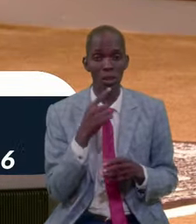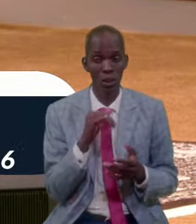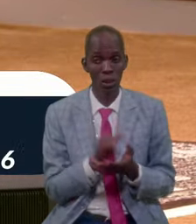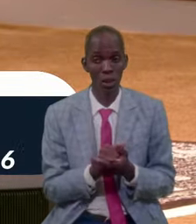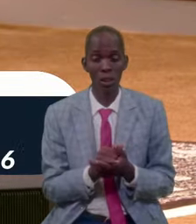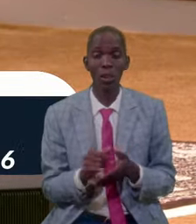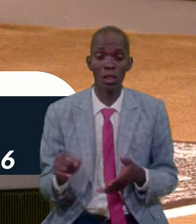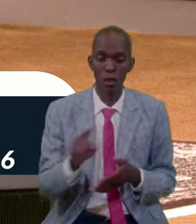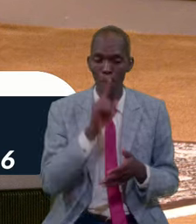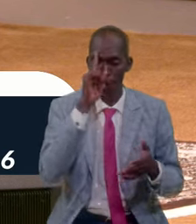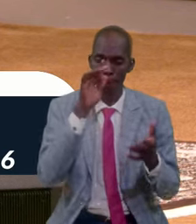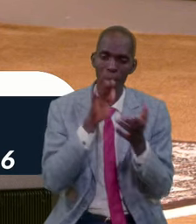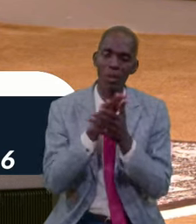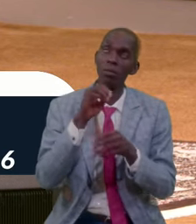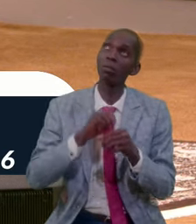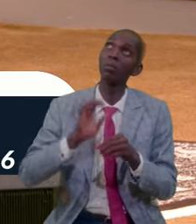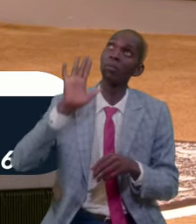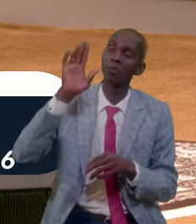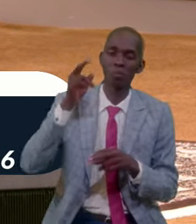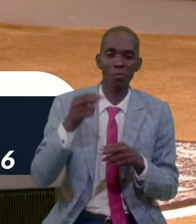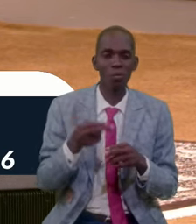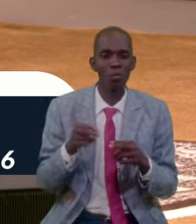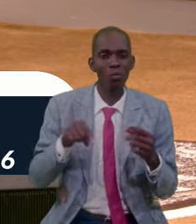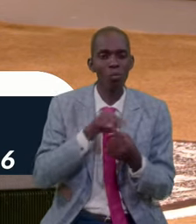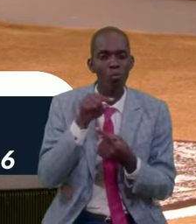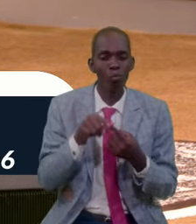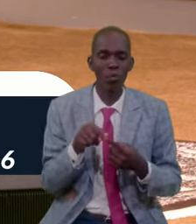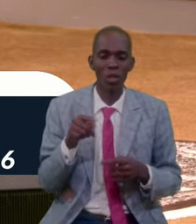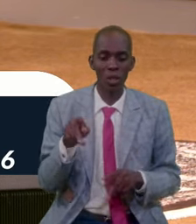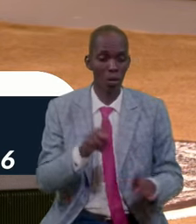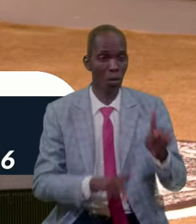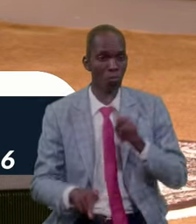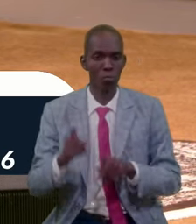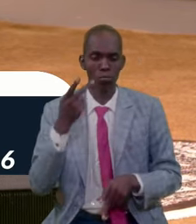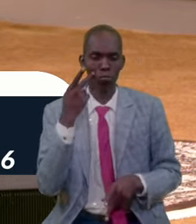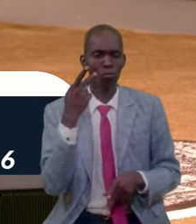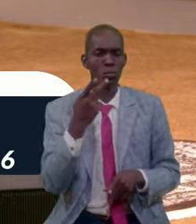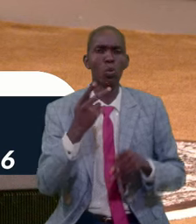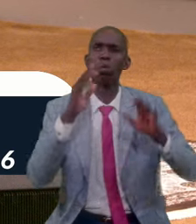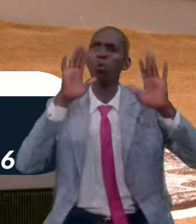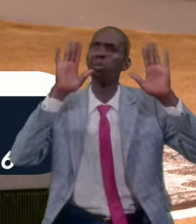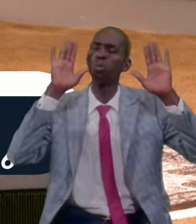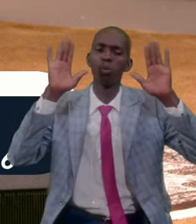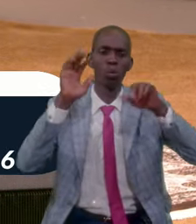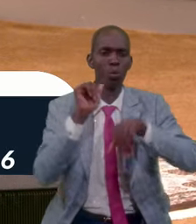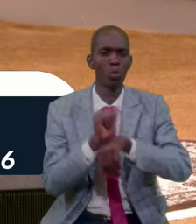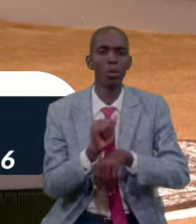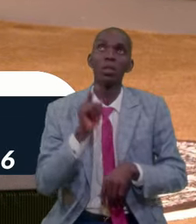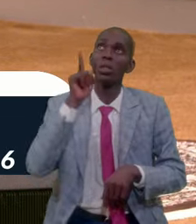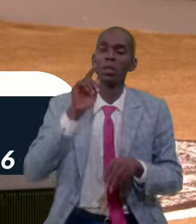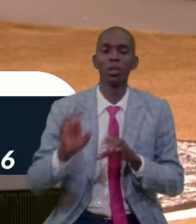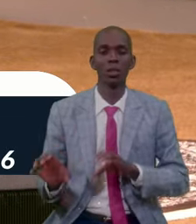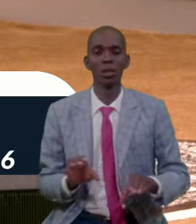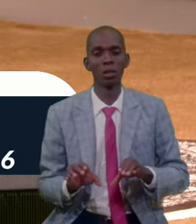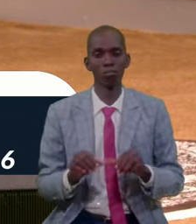believed in his name when they saw the miracles which he did. Look at verse 24.